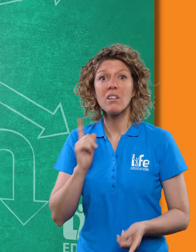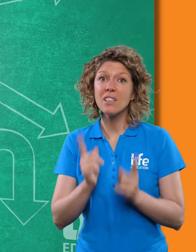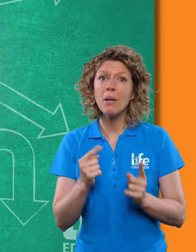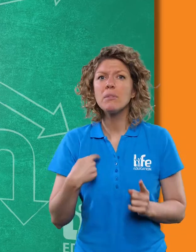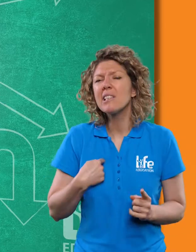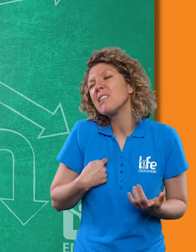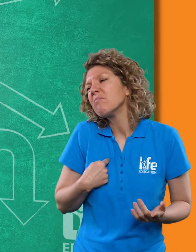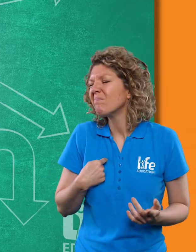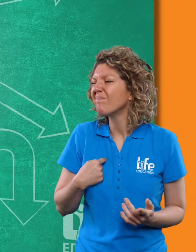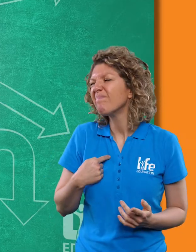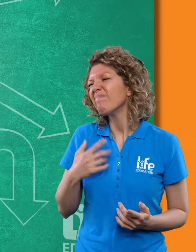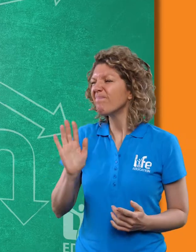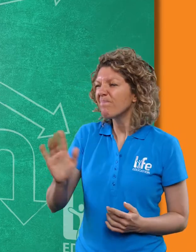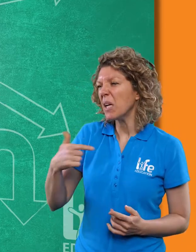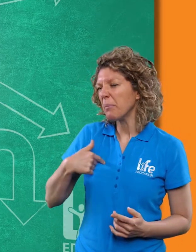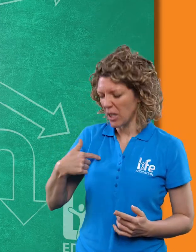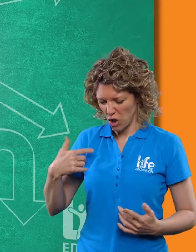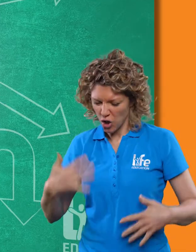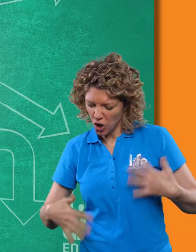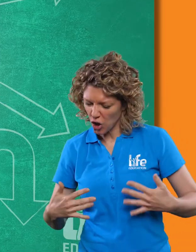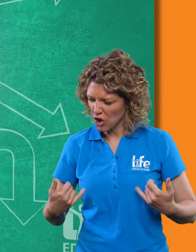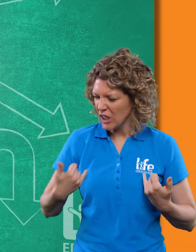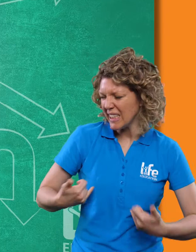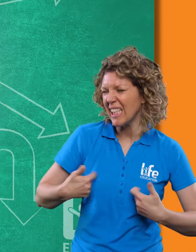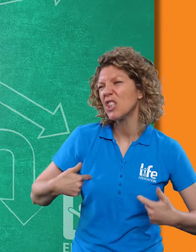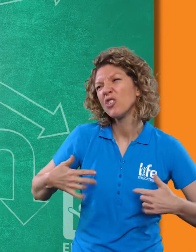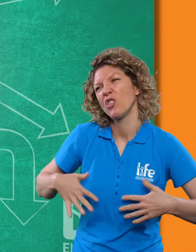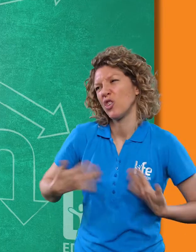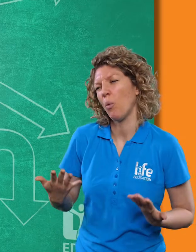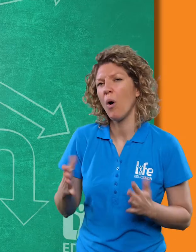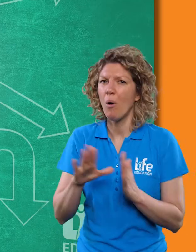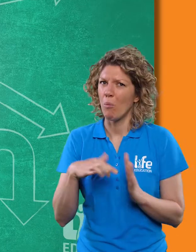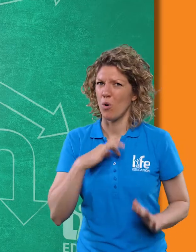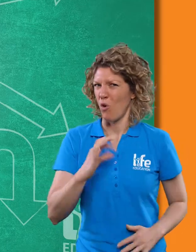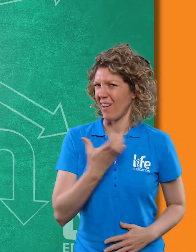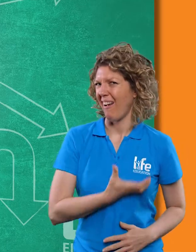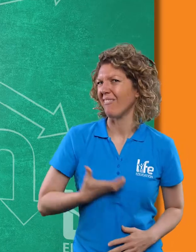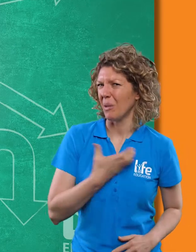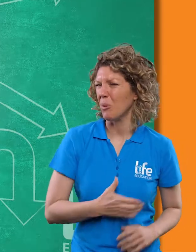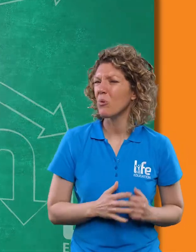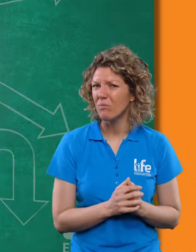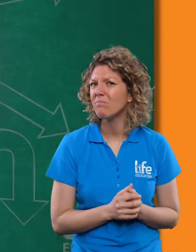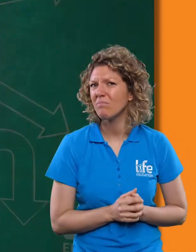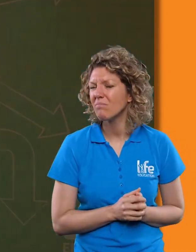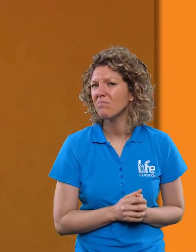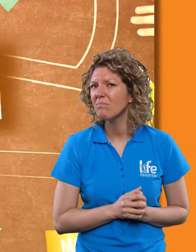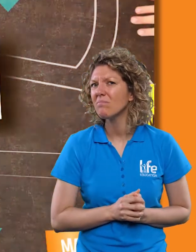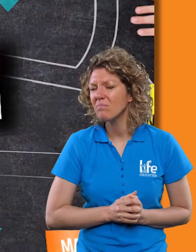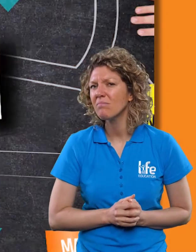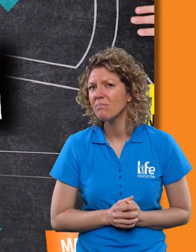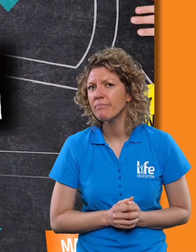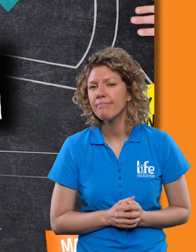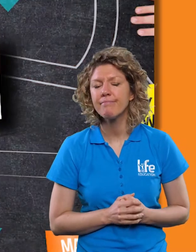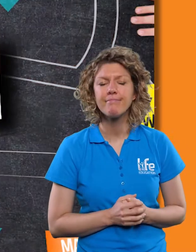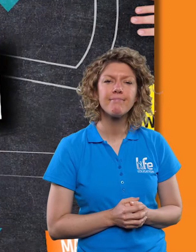up excuses like I'm injured or I feel sick if I'm not comfortable with the situation.